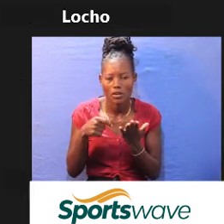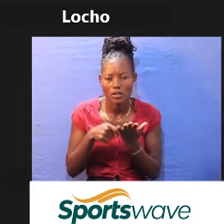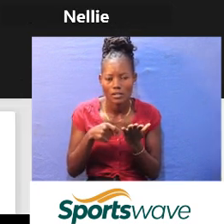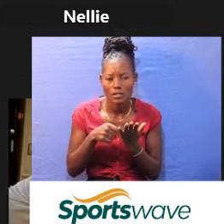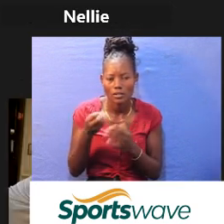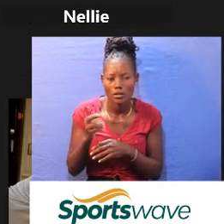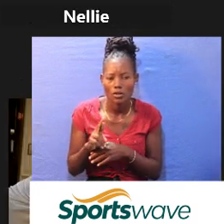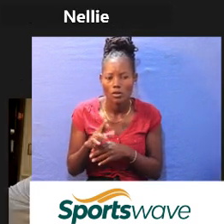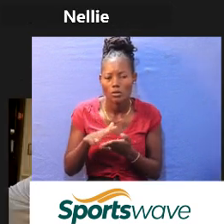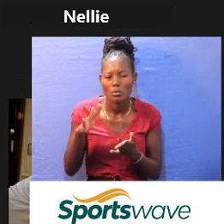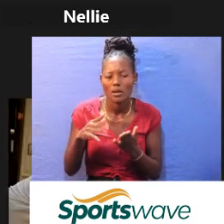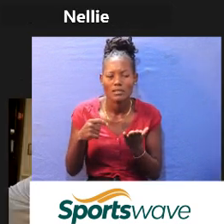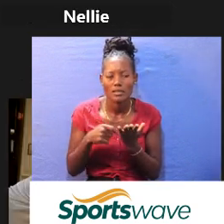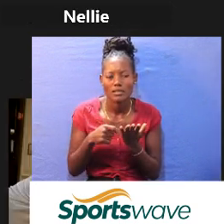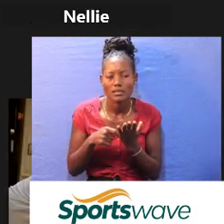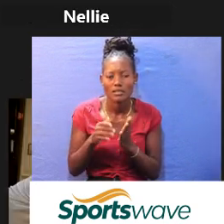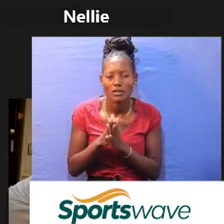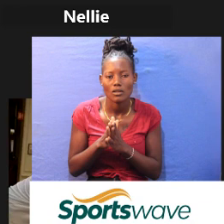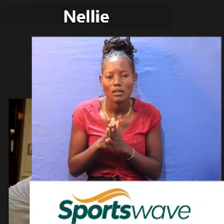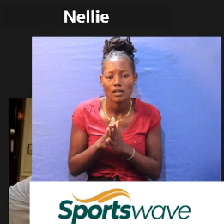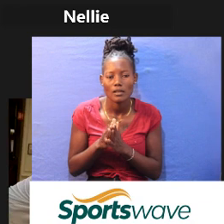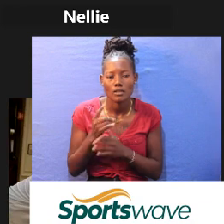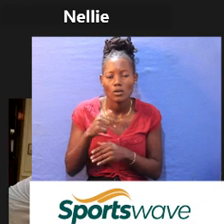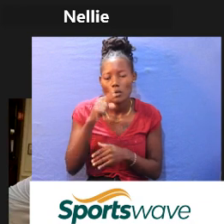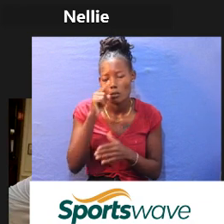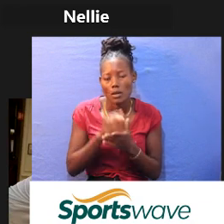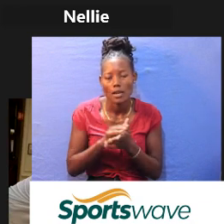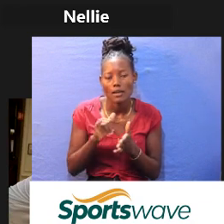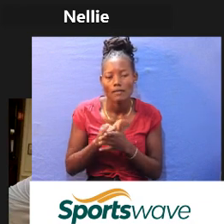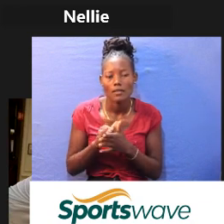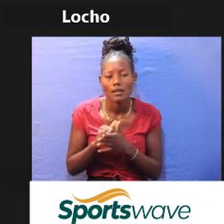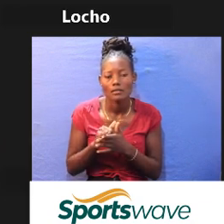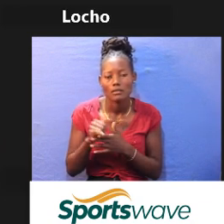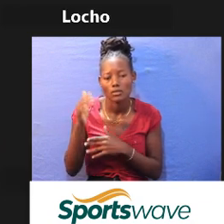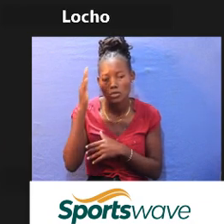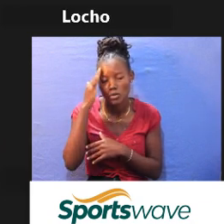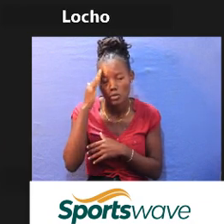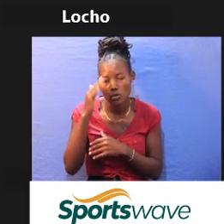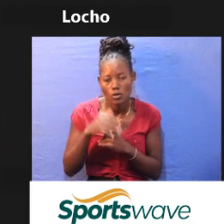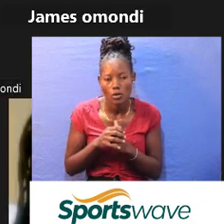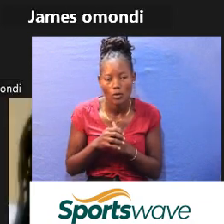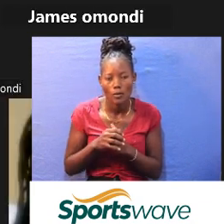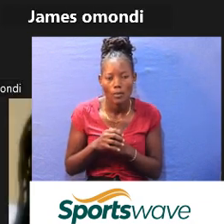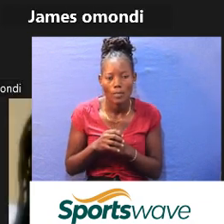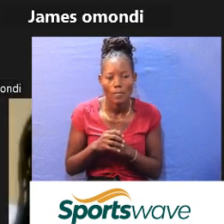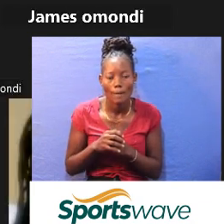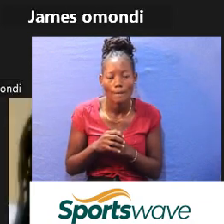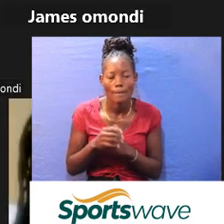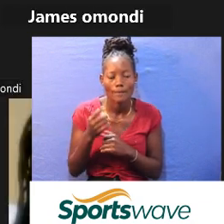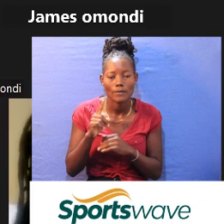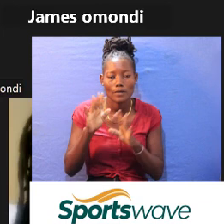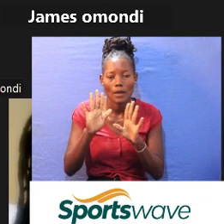of it was technical. And we believed that you know, your turnover rate was so important.